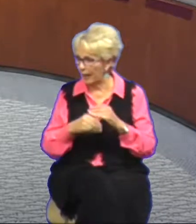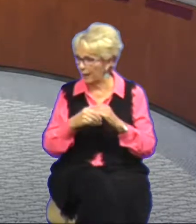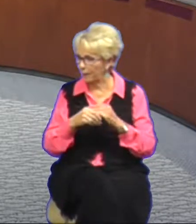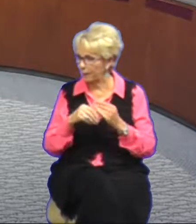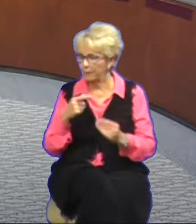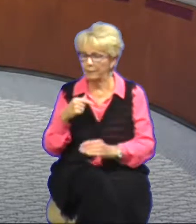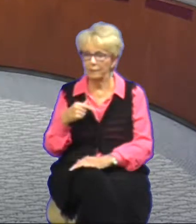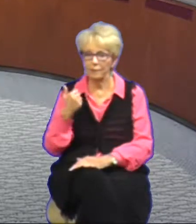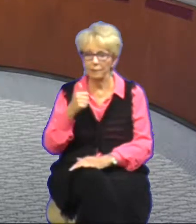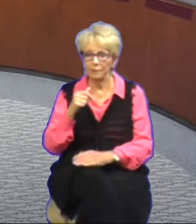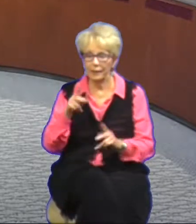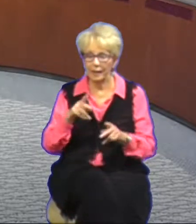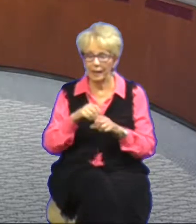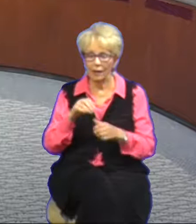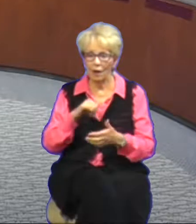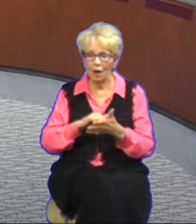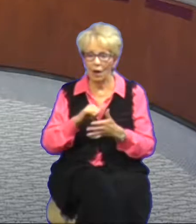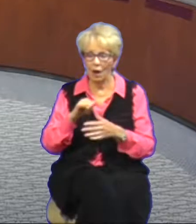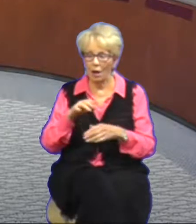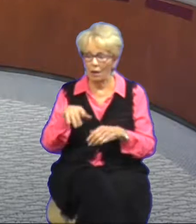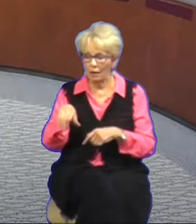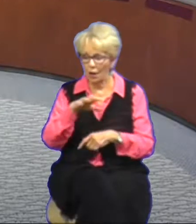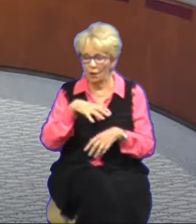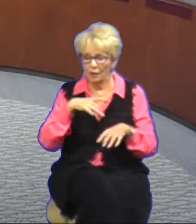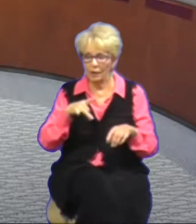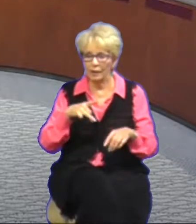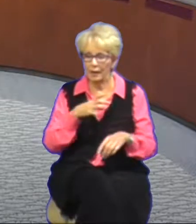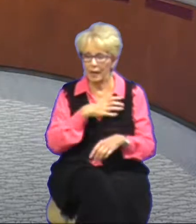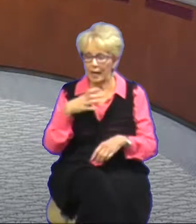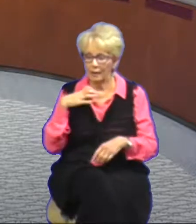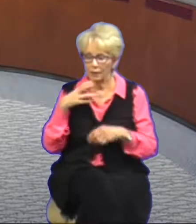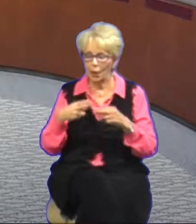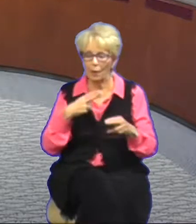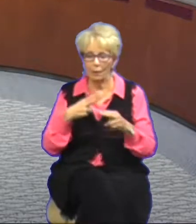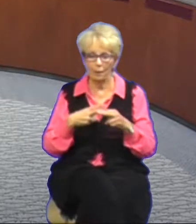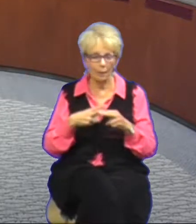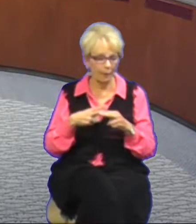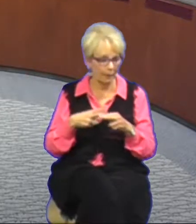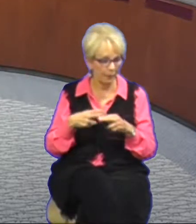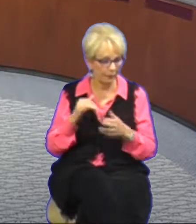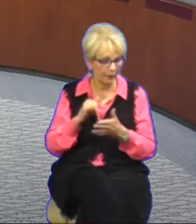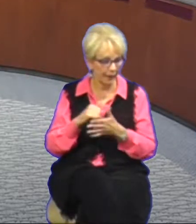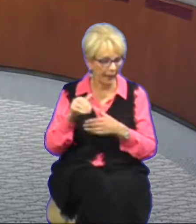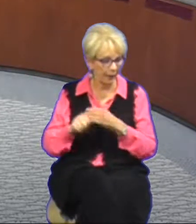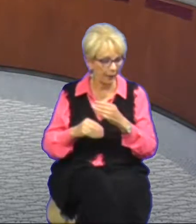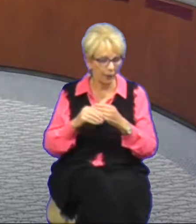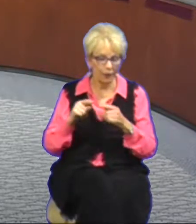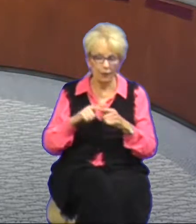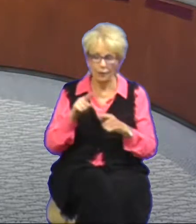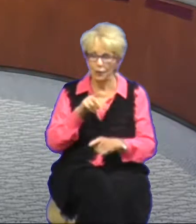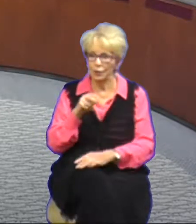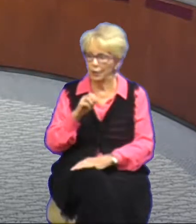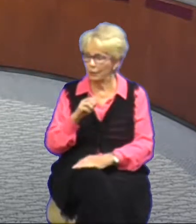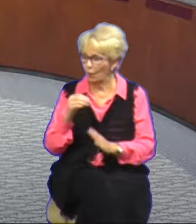sir. Would anyone in the audience like to address council concerning this amendment to the zoning ordinance?